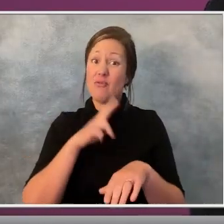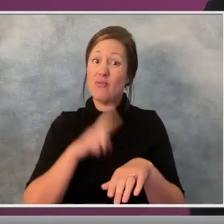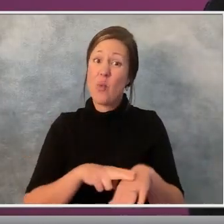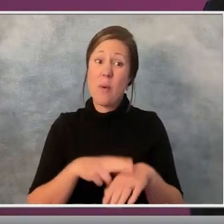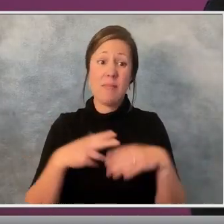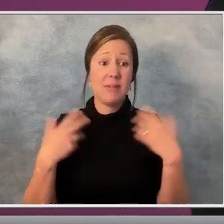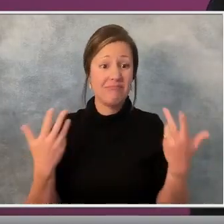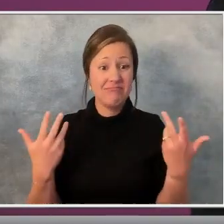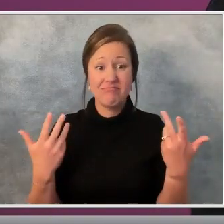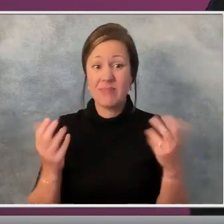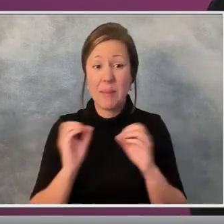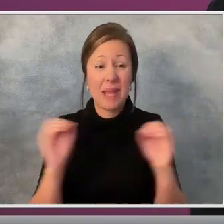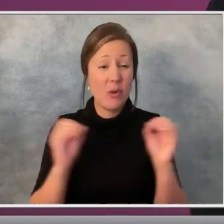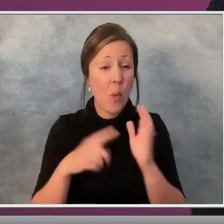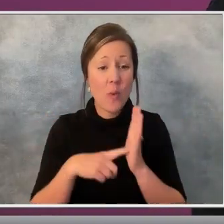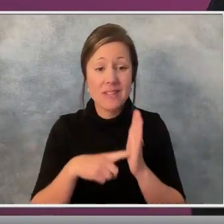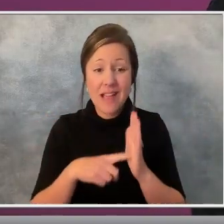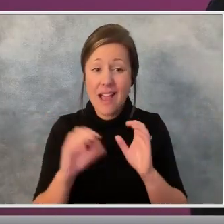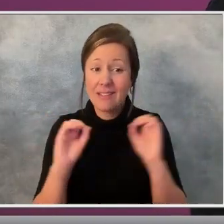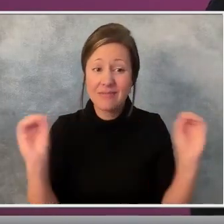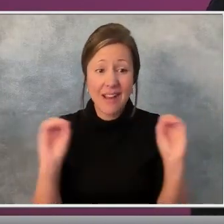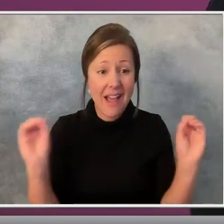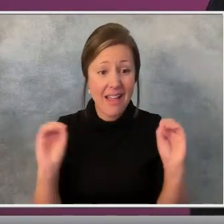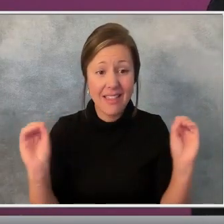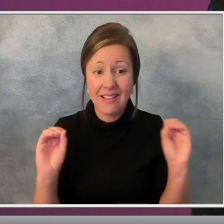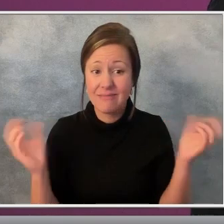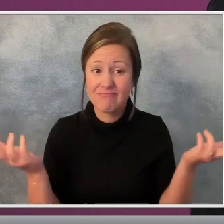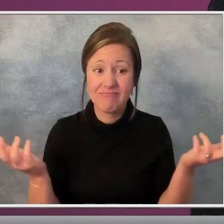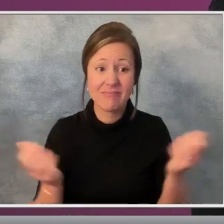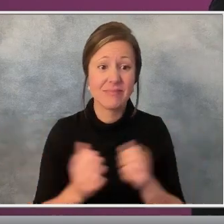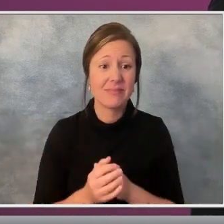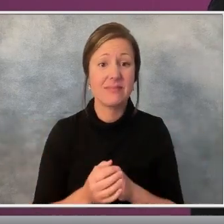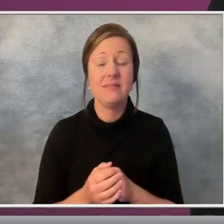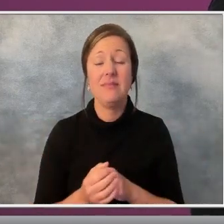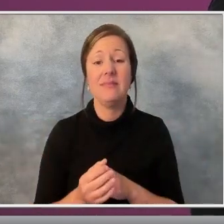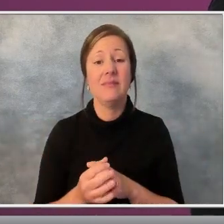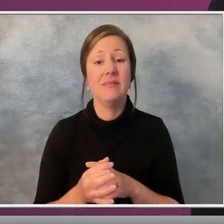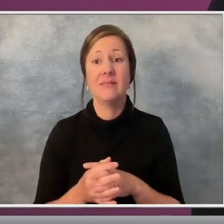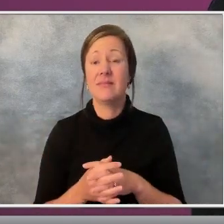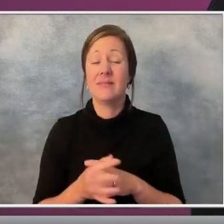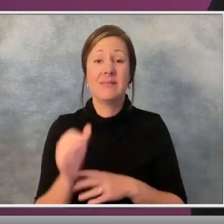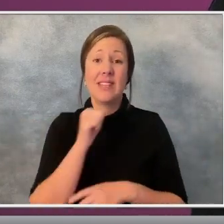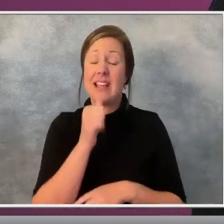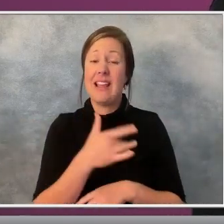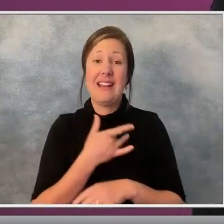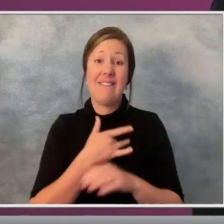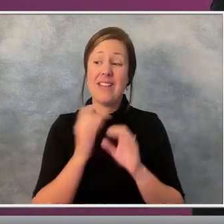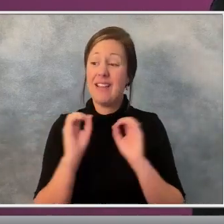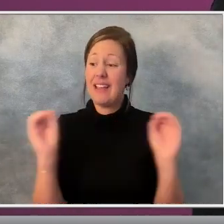sign of anything at all. You know, I mean, I didn't feel anything even